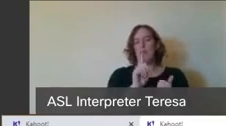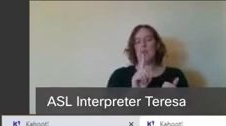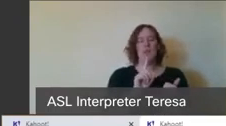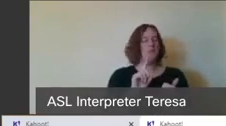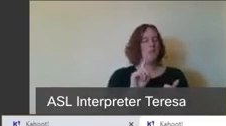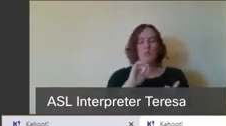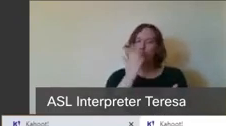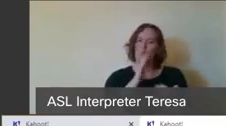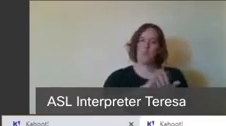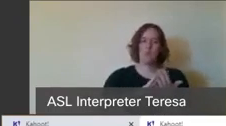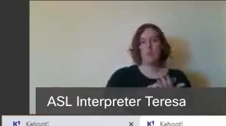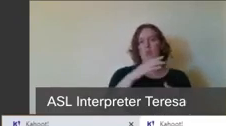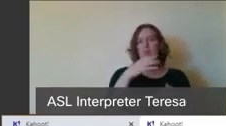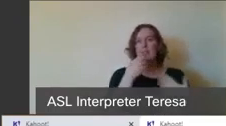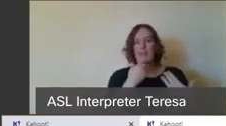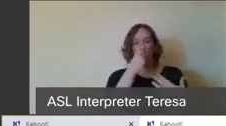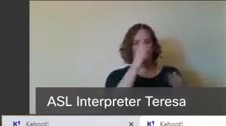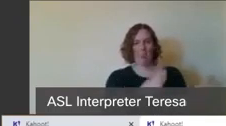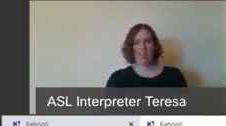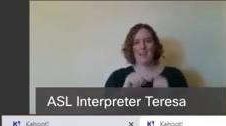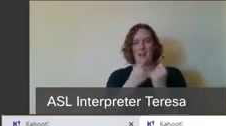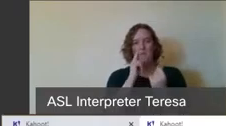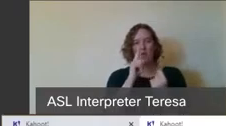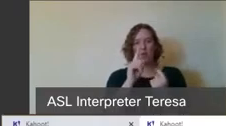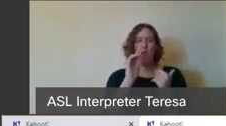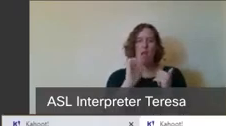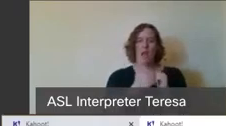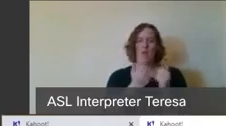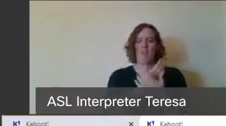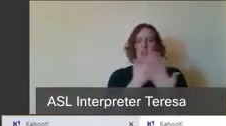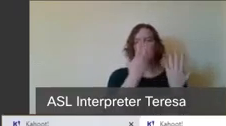planning team for how this came together. So again, for Kahoot, it's